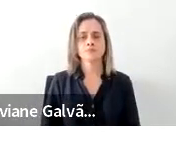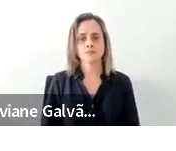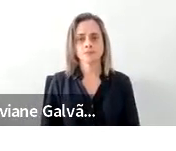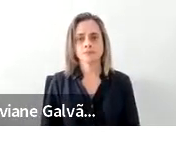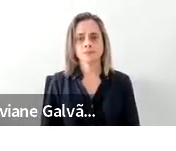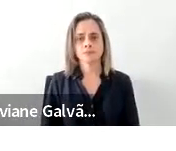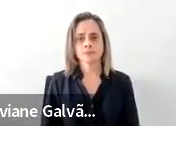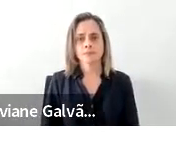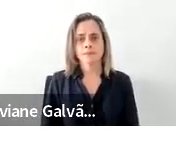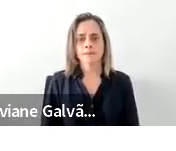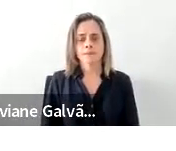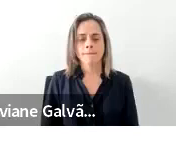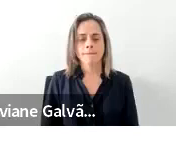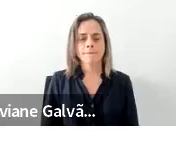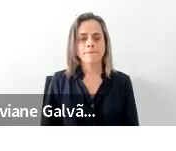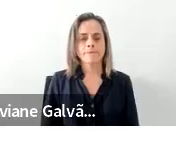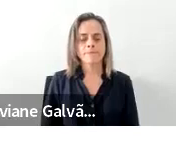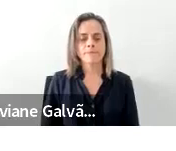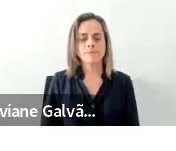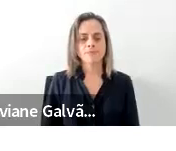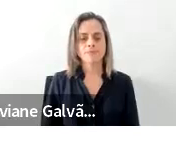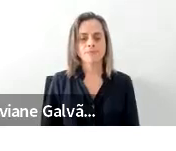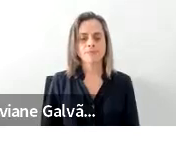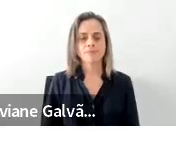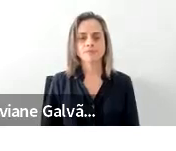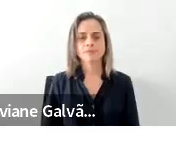If we turn to Marx's Capital itself, then,